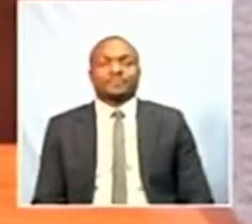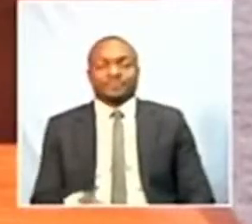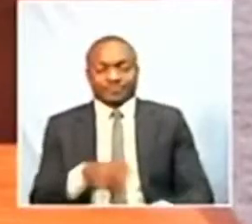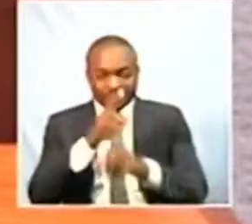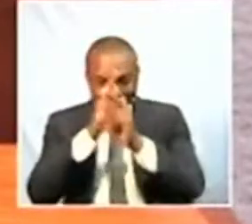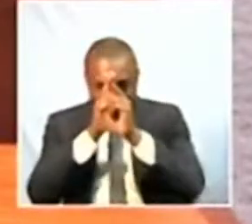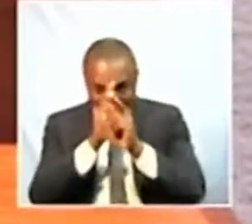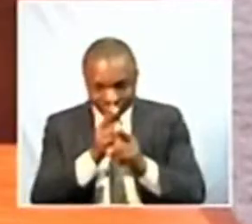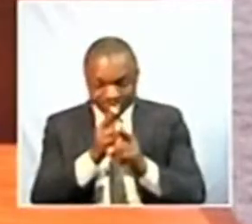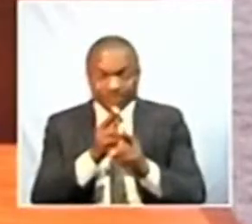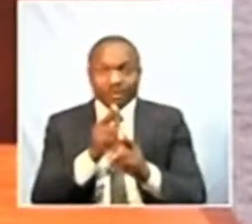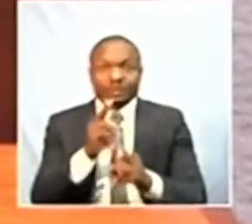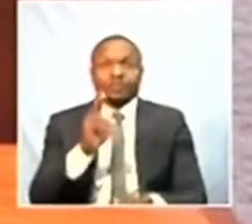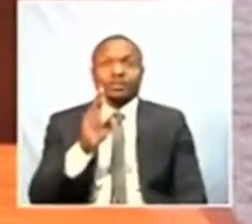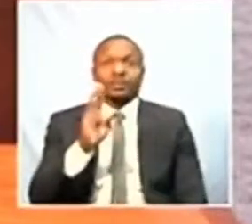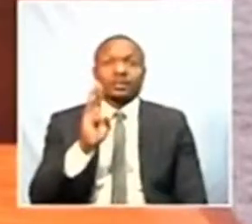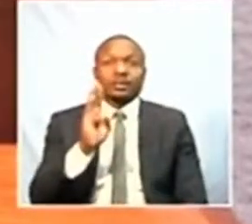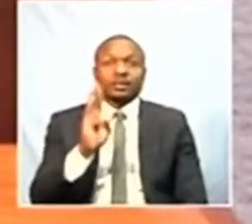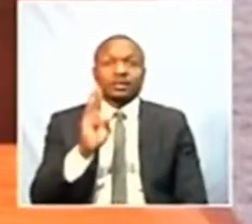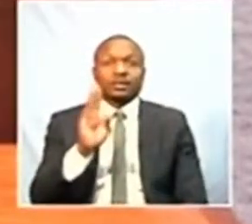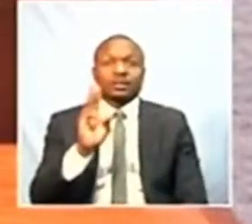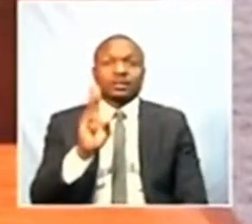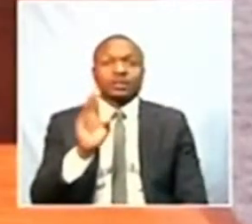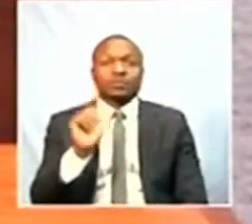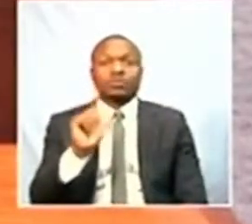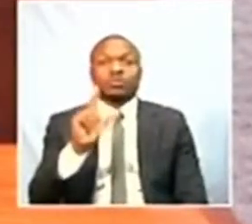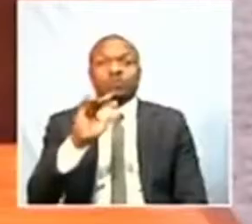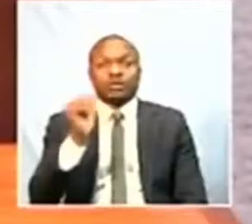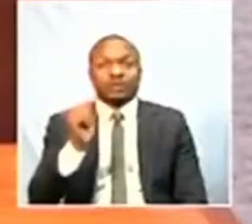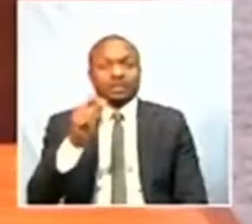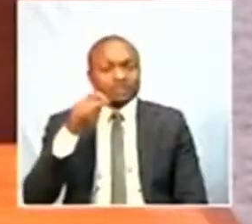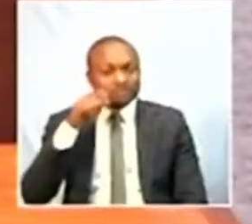Honorable Shuko Walia, Kanyama constituency.